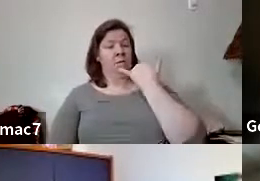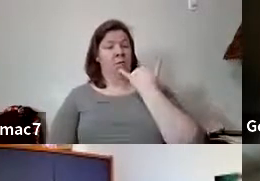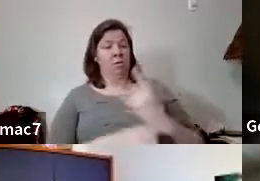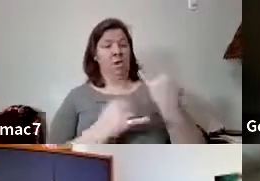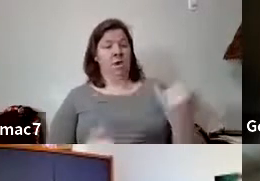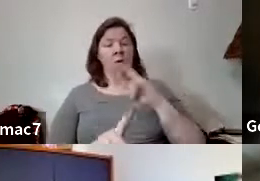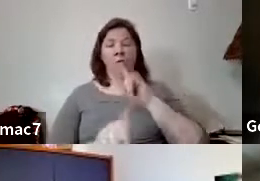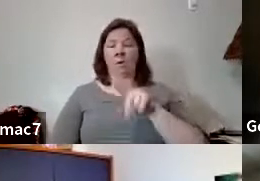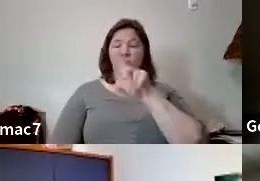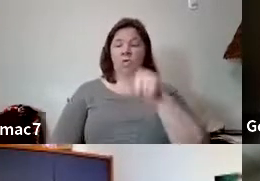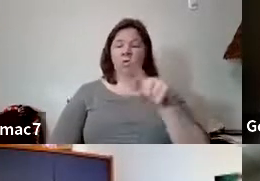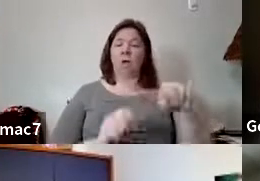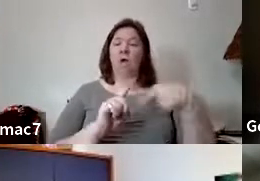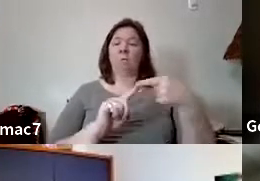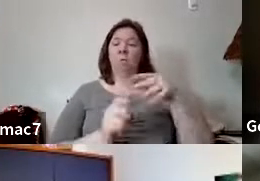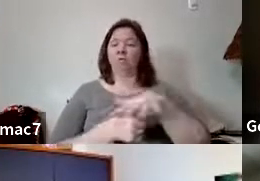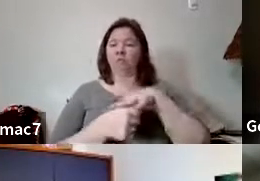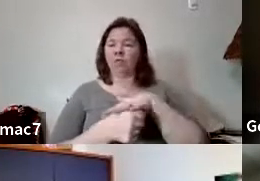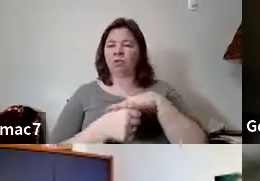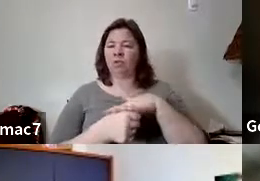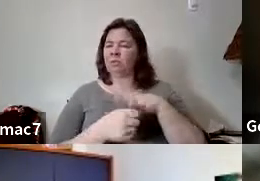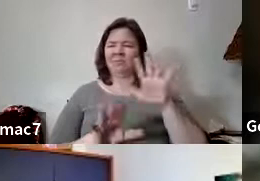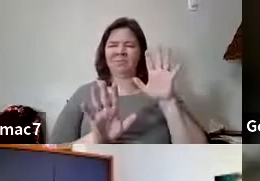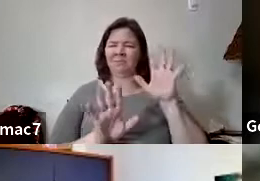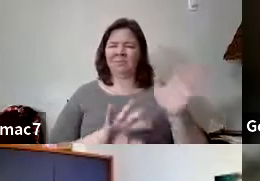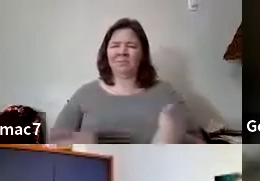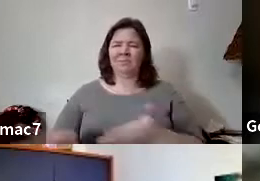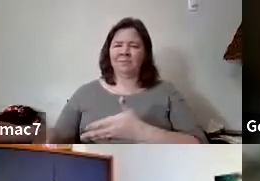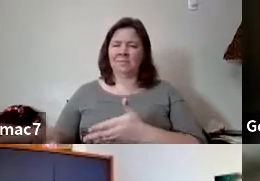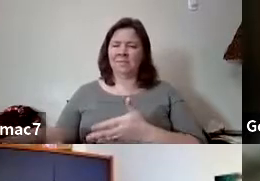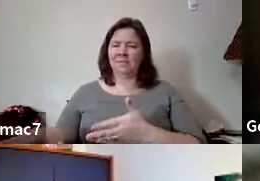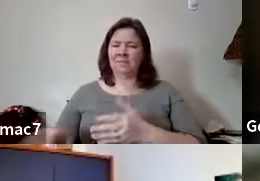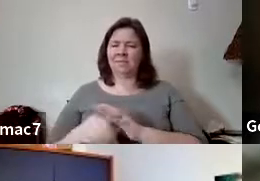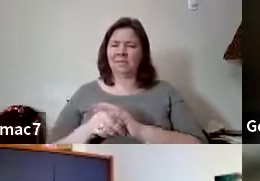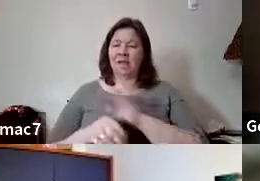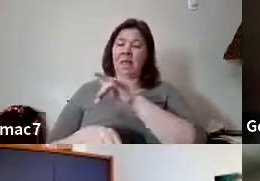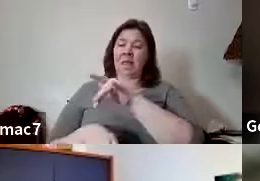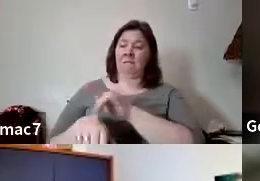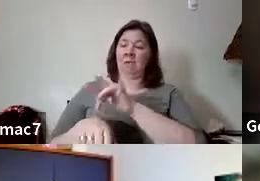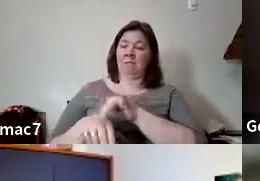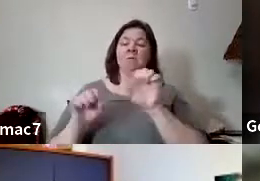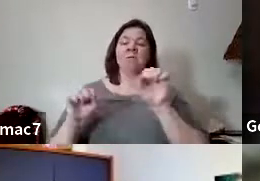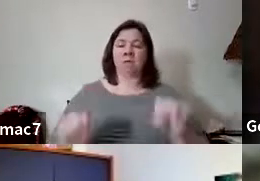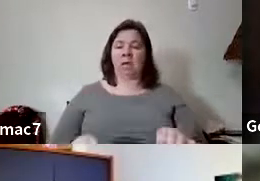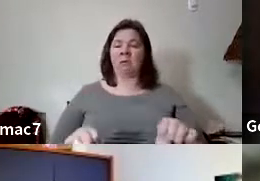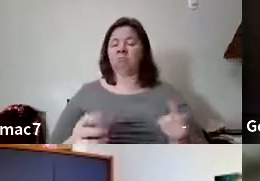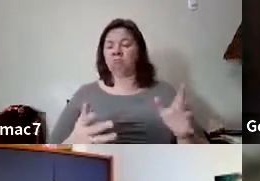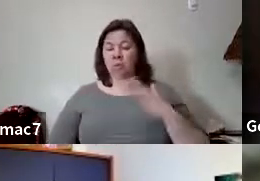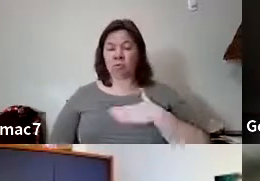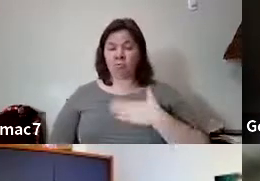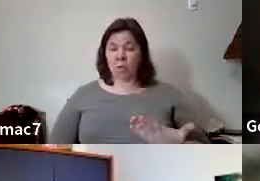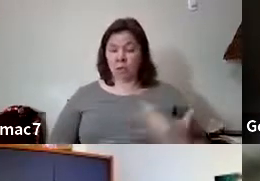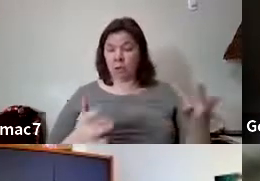to that question about reaching out. Of course, it's all incumbent on their availability, but as far as the willingness is